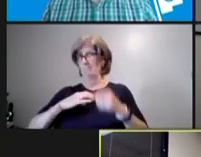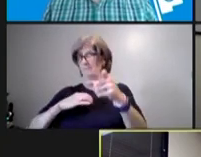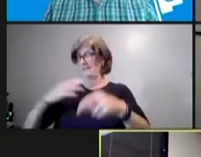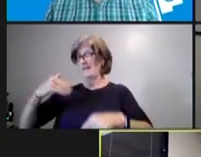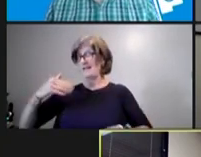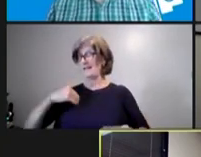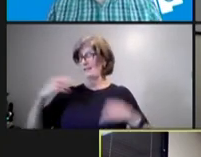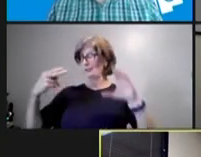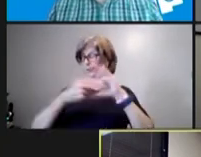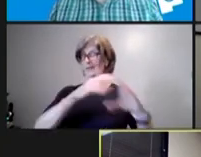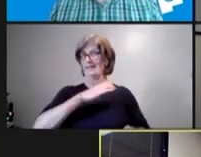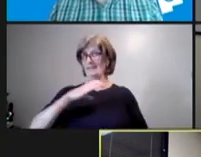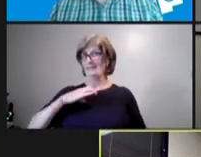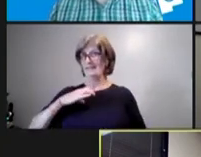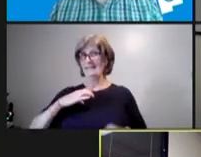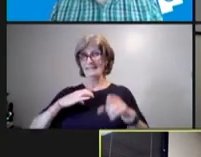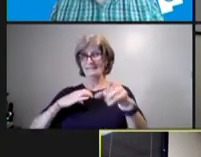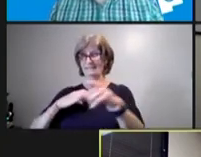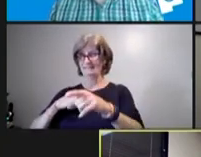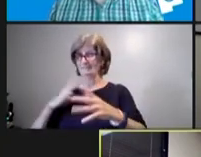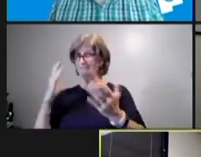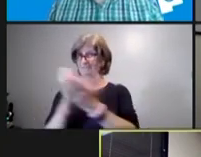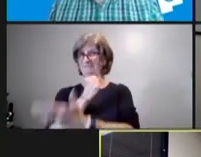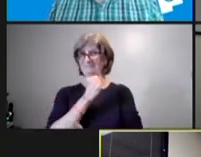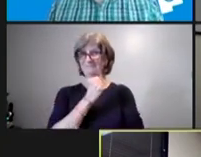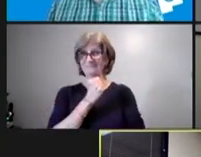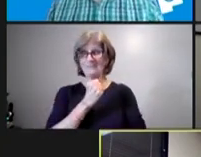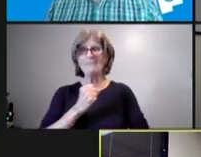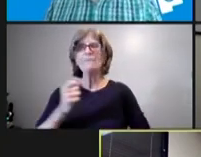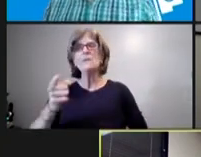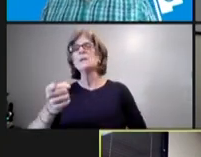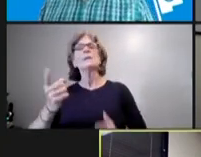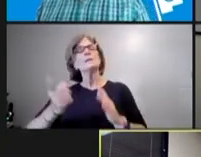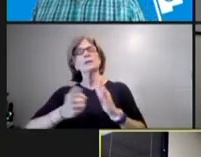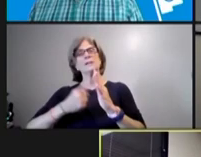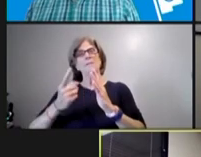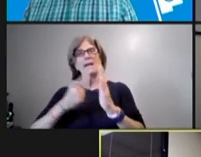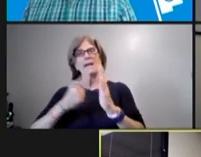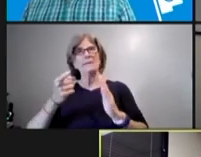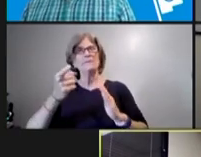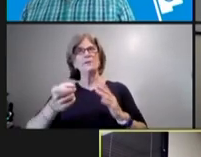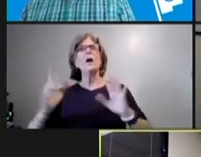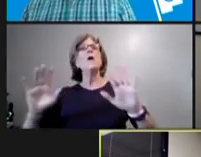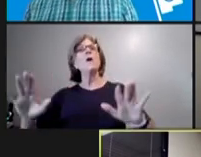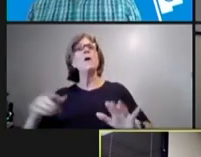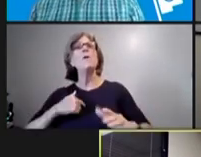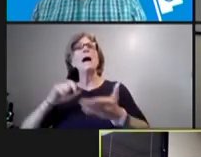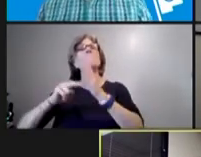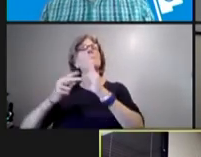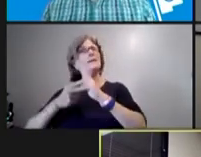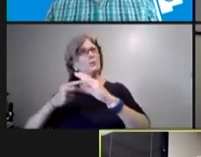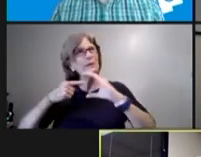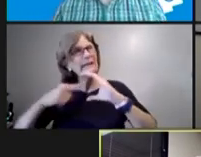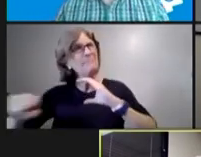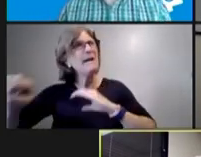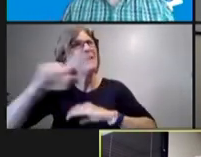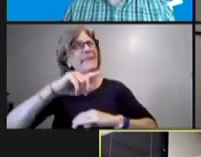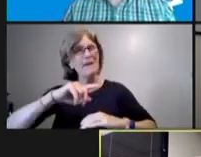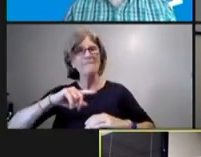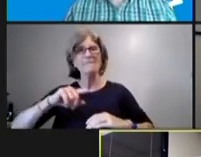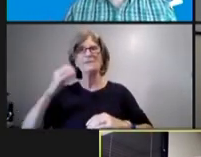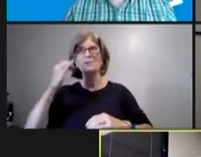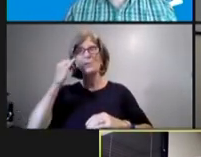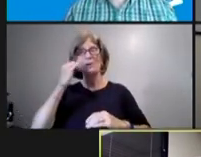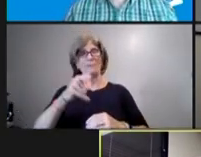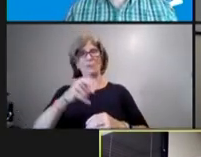moment. This is the best time. Sometimes we don't get to those emails. We forget we're all right here. If there's a committee that you really